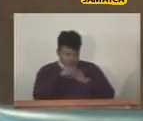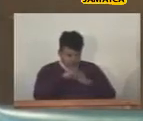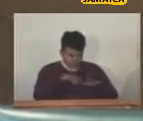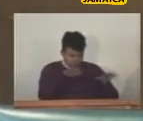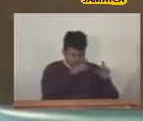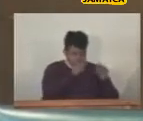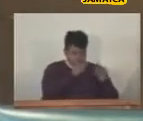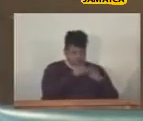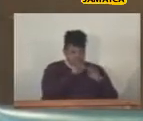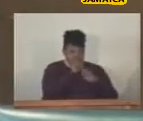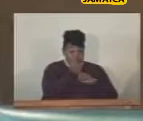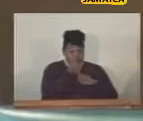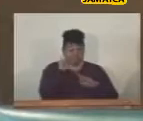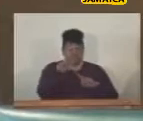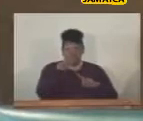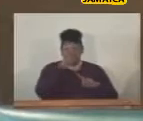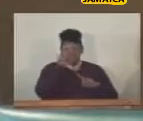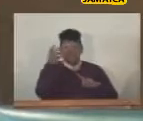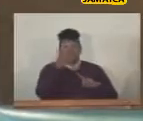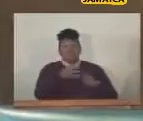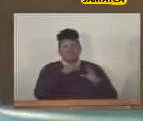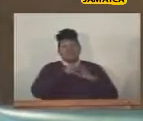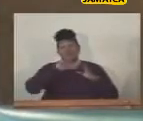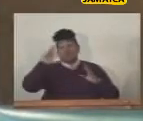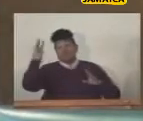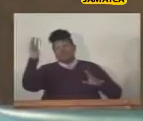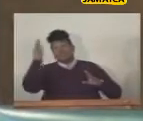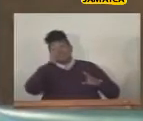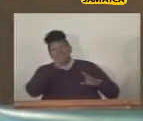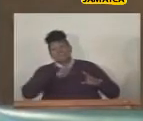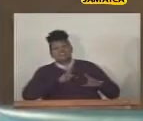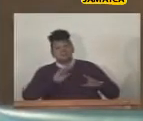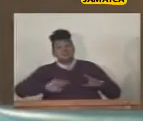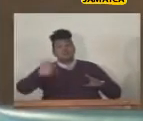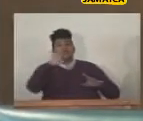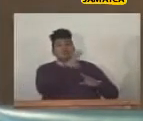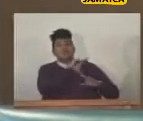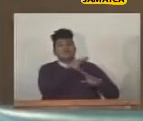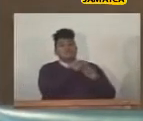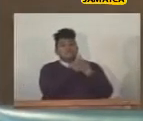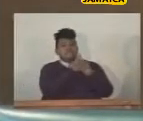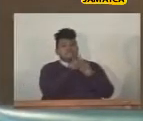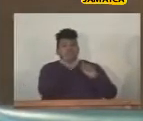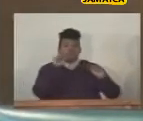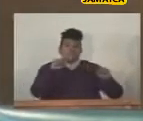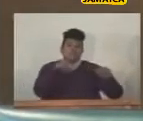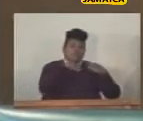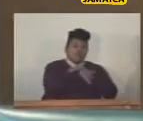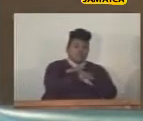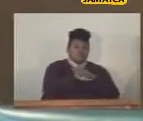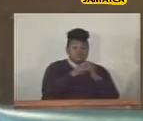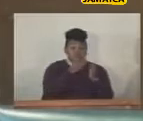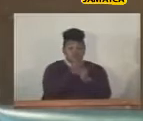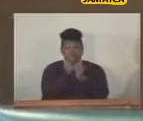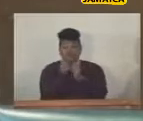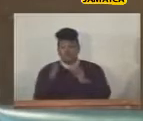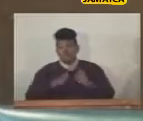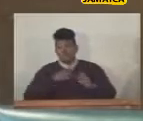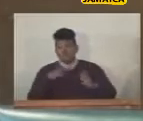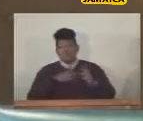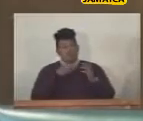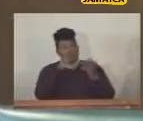a situation that was in existence in the western section of Kingston, the police were not able to enter premises without formal